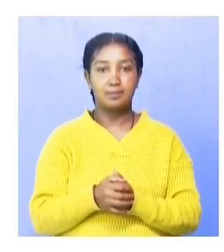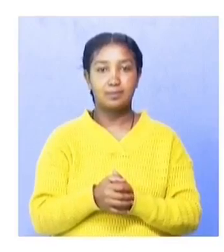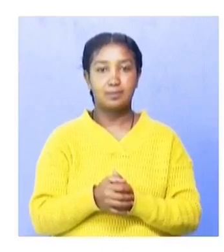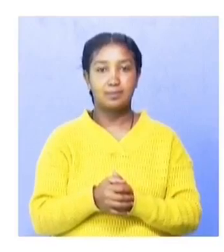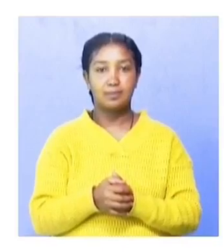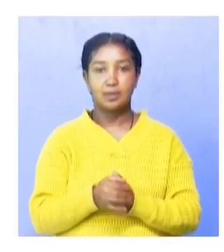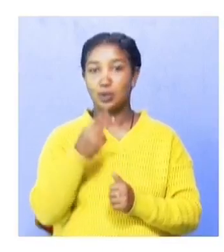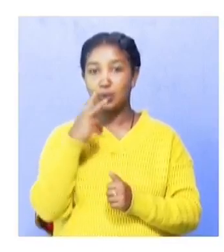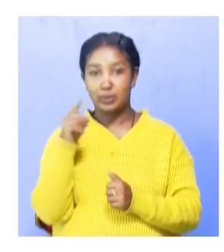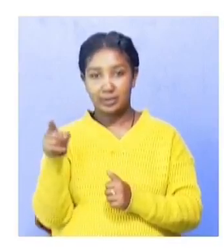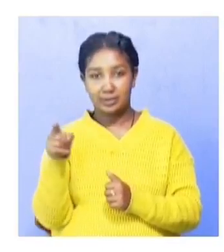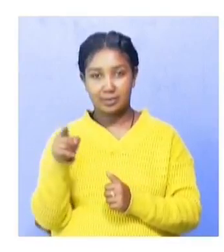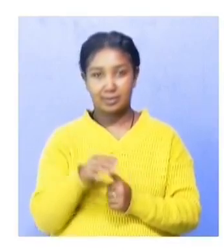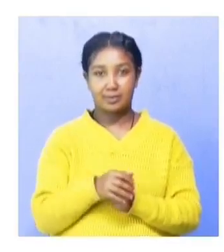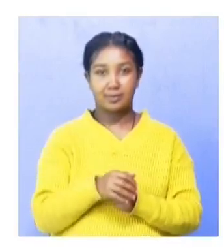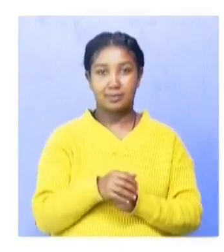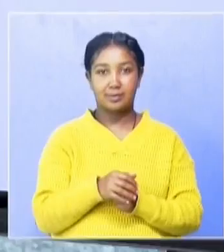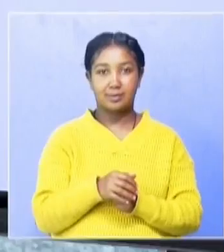Look.